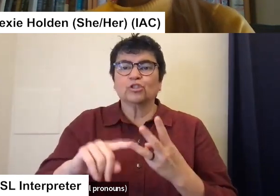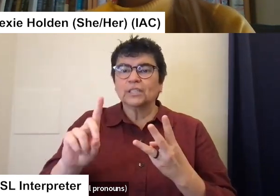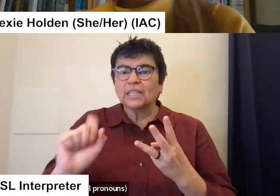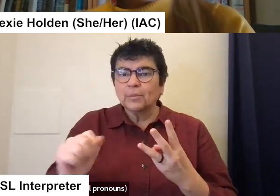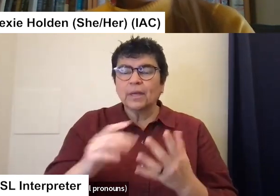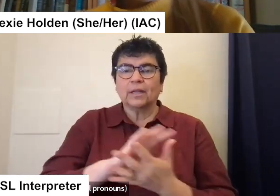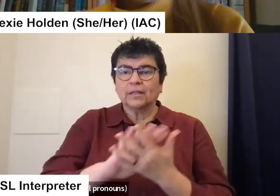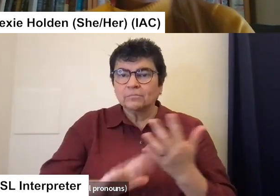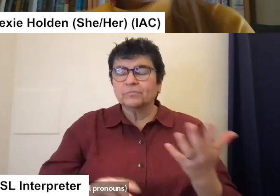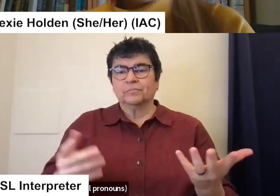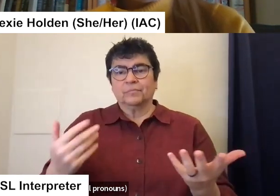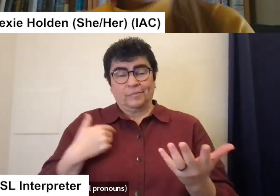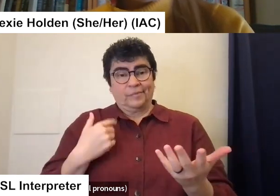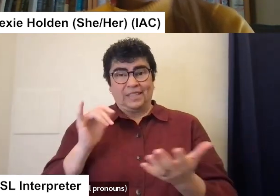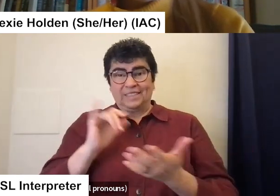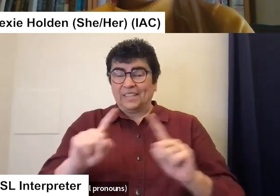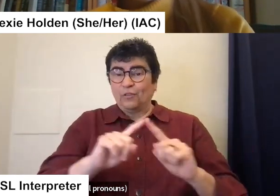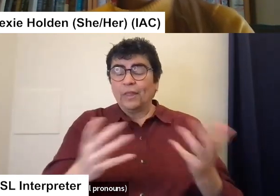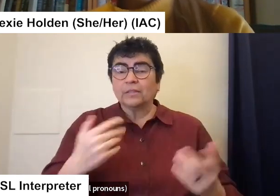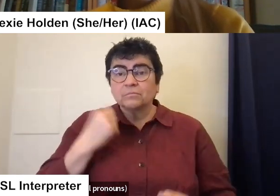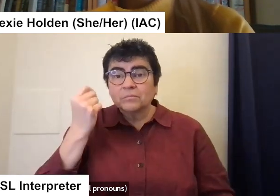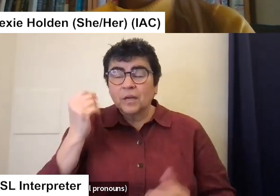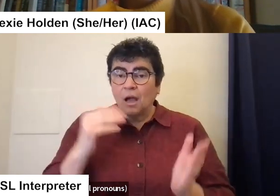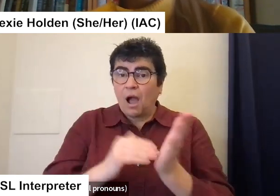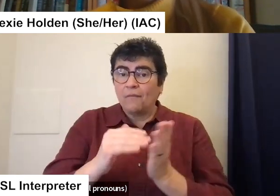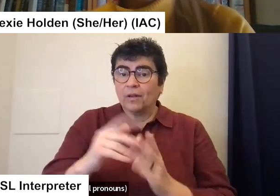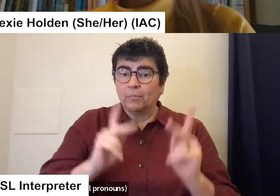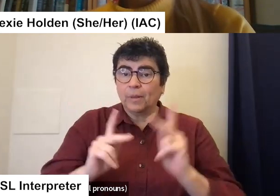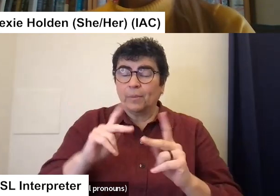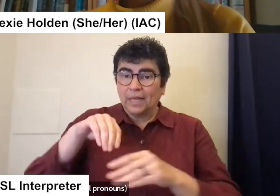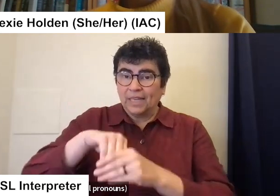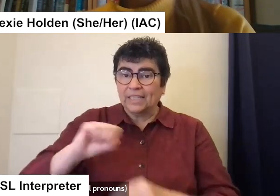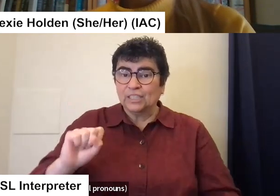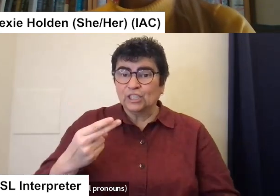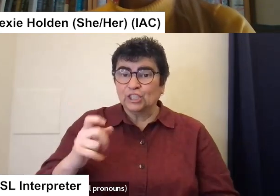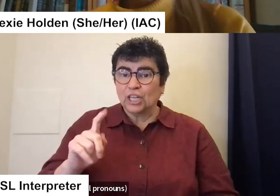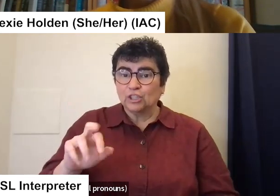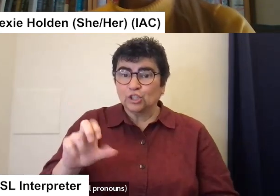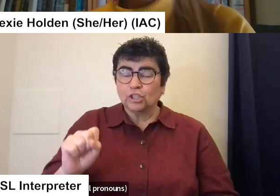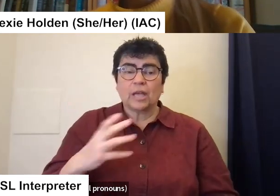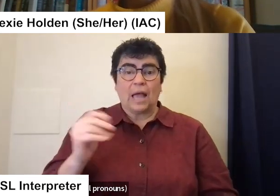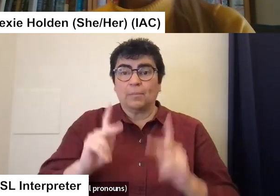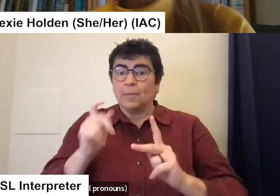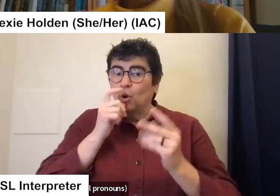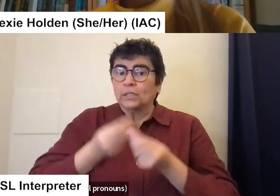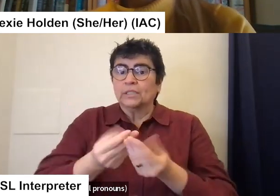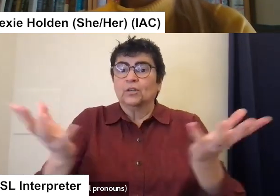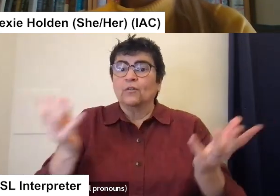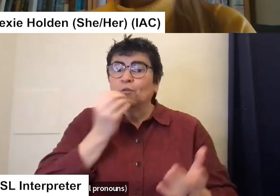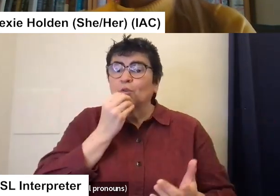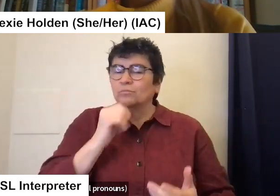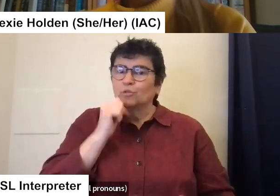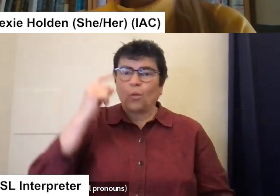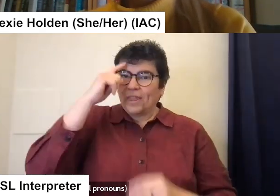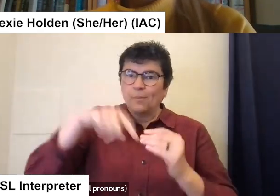And oftentimes the shelters and even people who are distributing food don't think of that. And